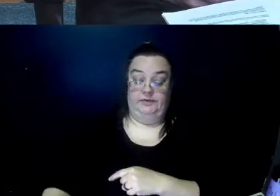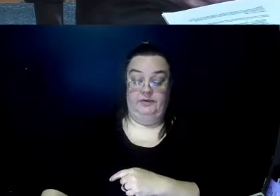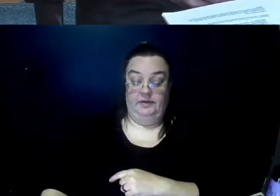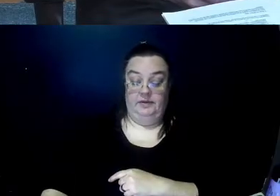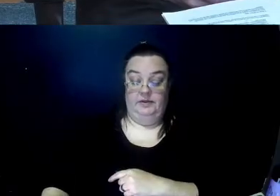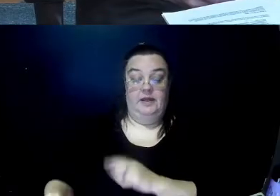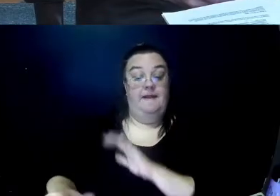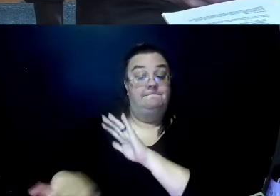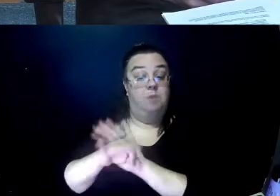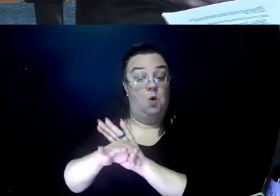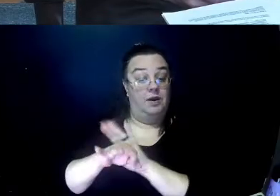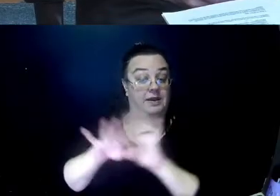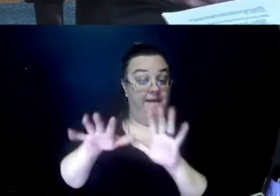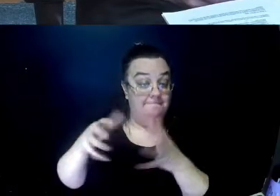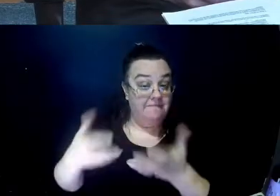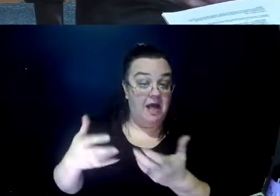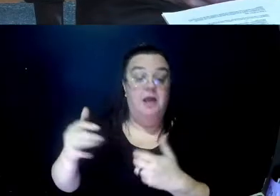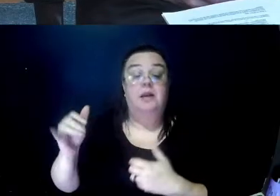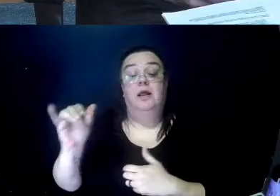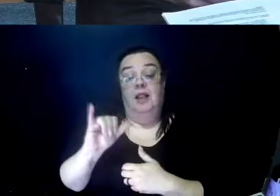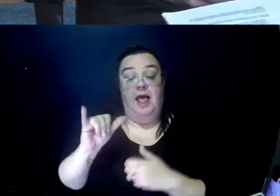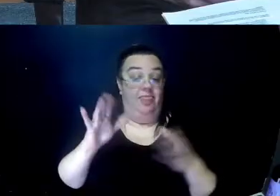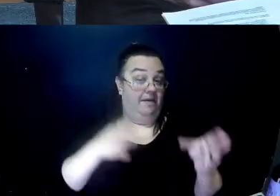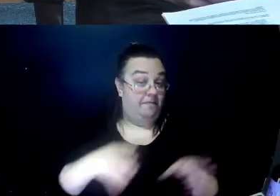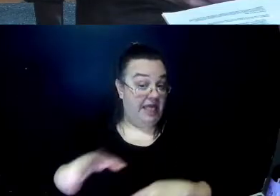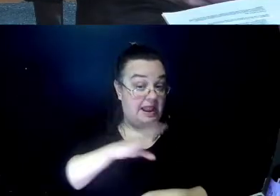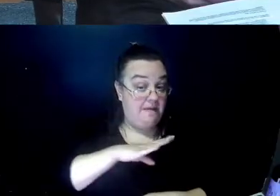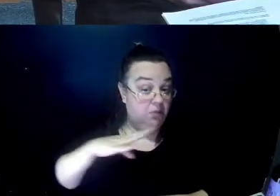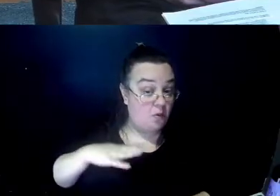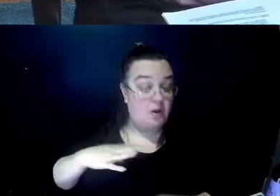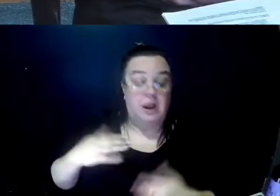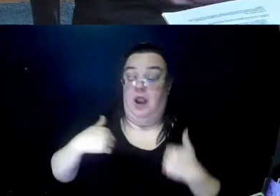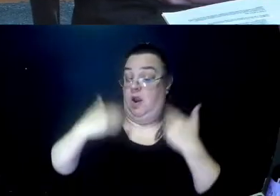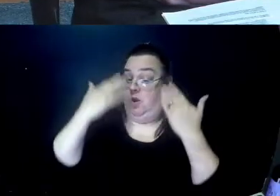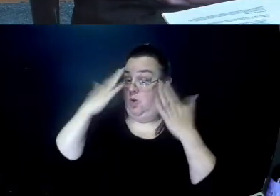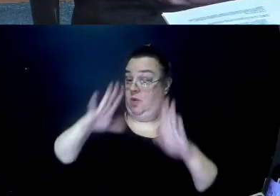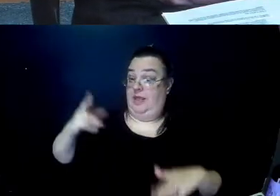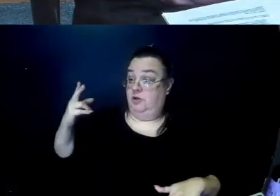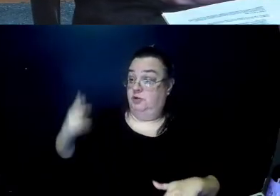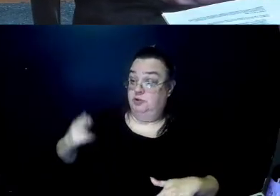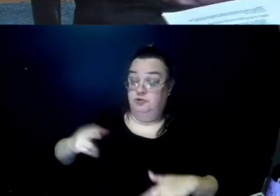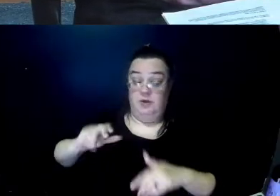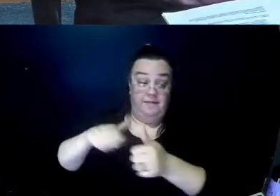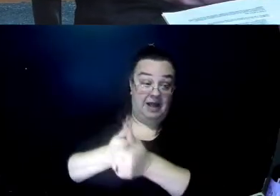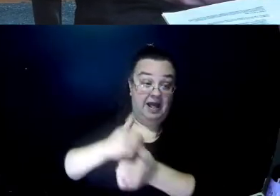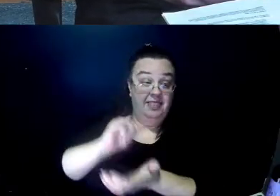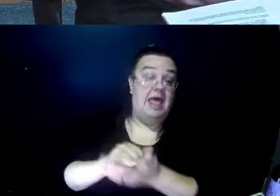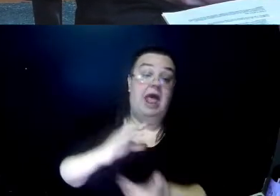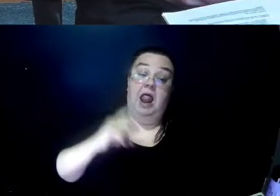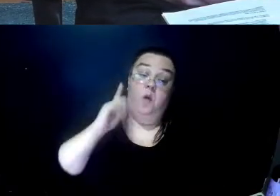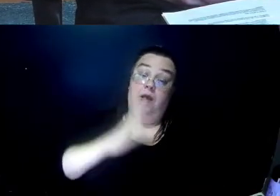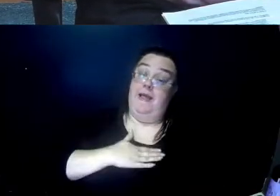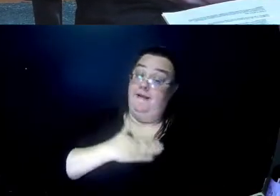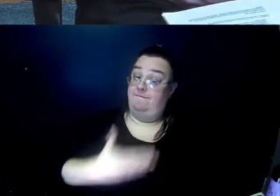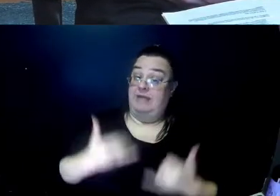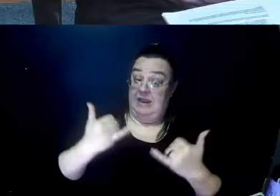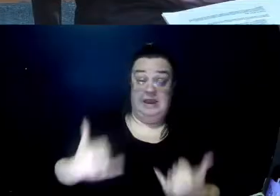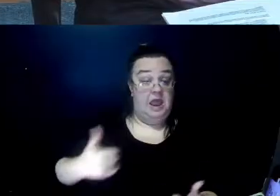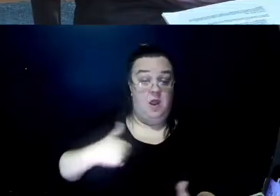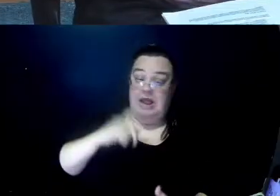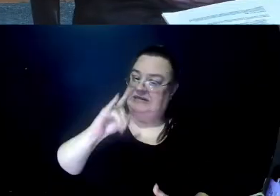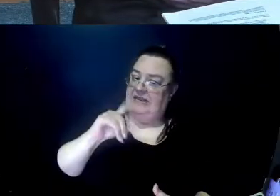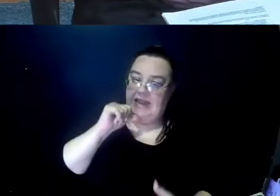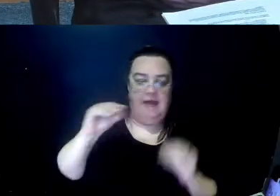appointed body like Planning Board is. I don't know the history of that, and I'll admit now that I did not do any further research into